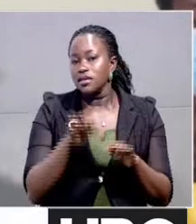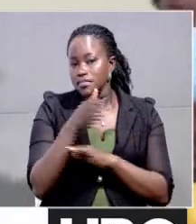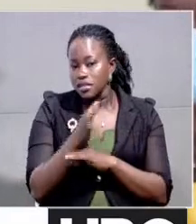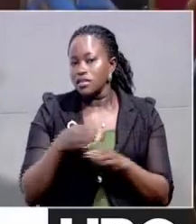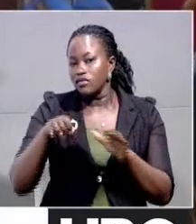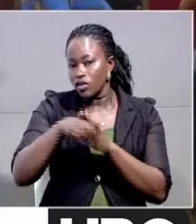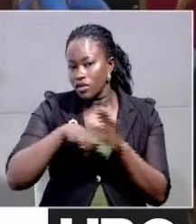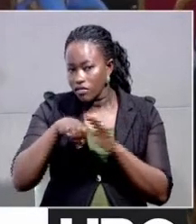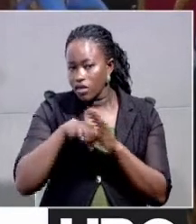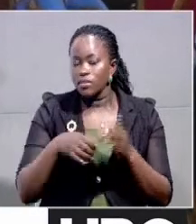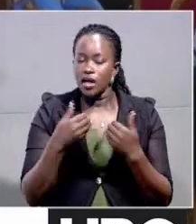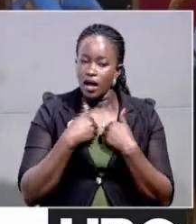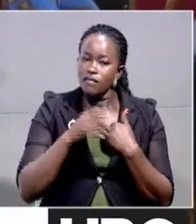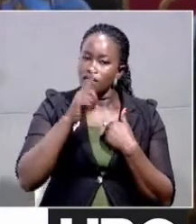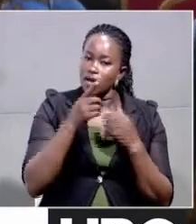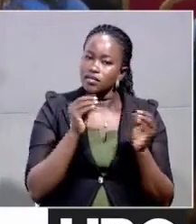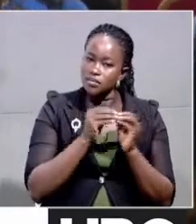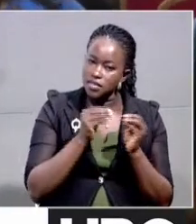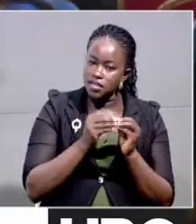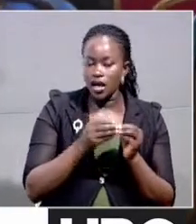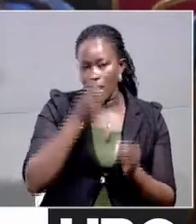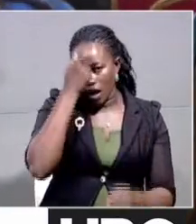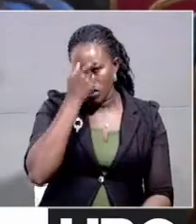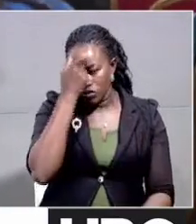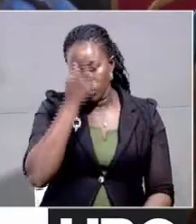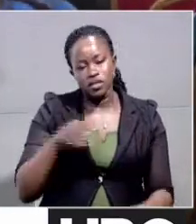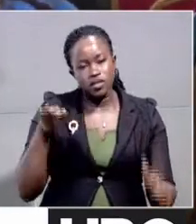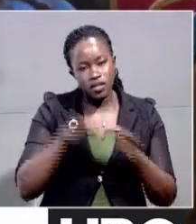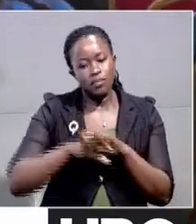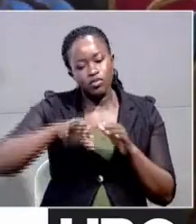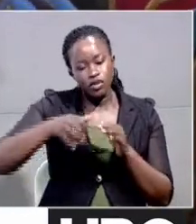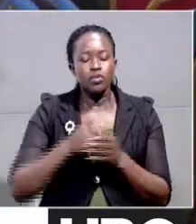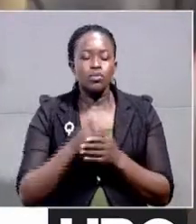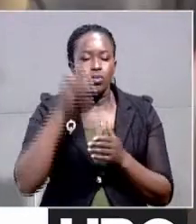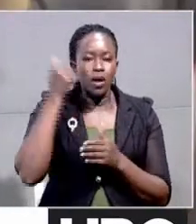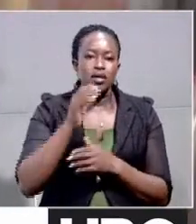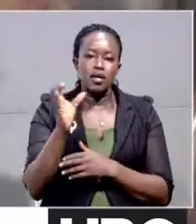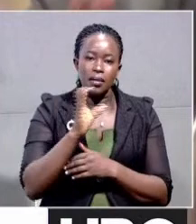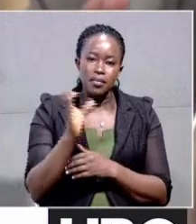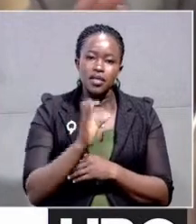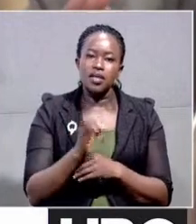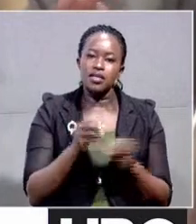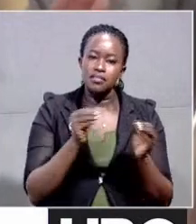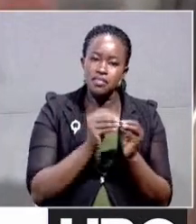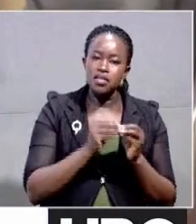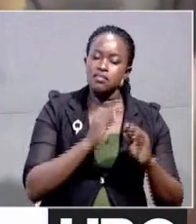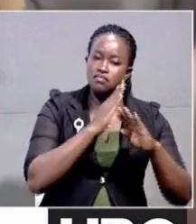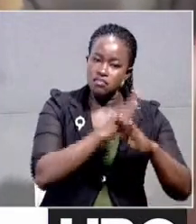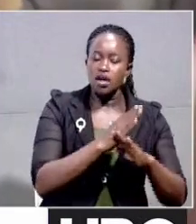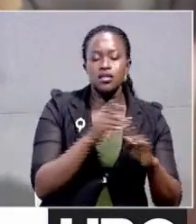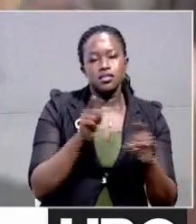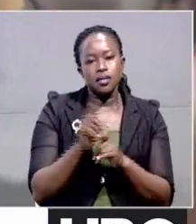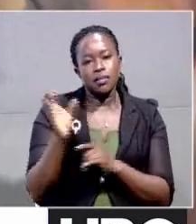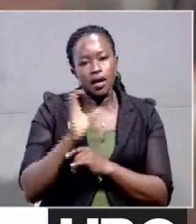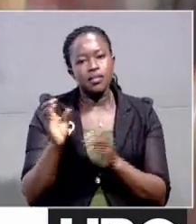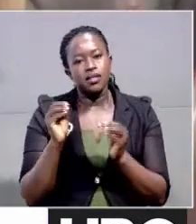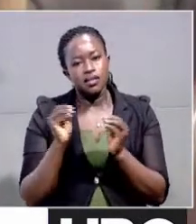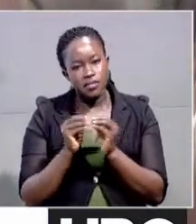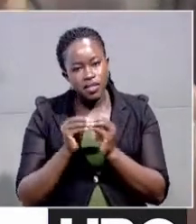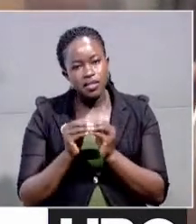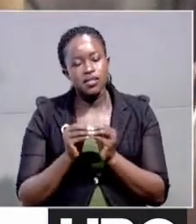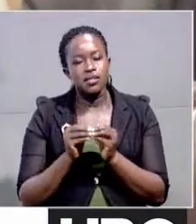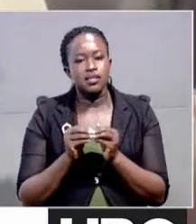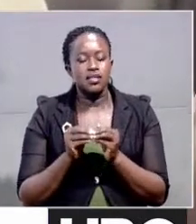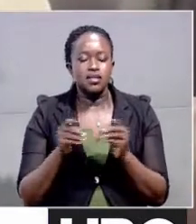held her first meeting in Acholi sub-region following the suspension of cabinet meetings and parliament sent on recess to ensure that MPs